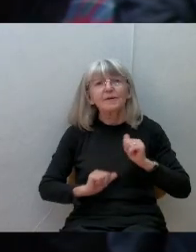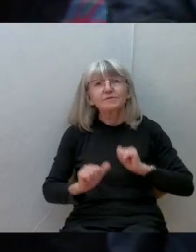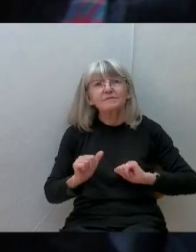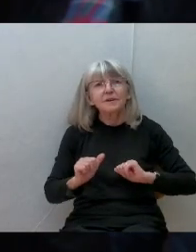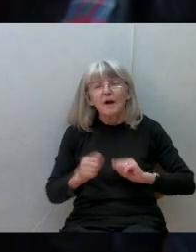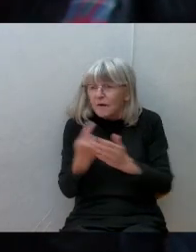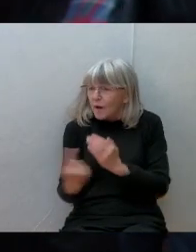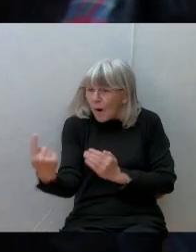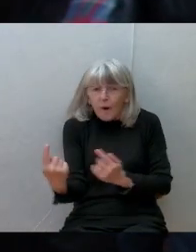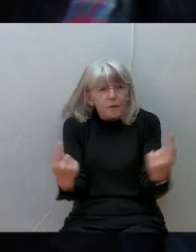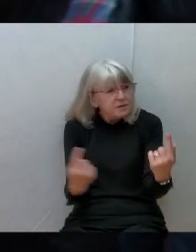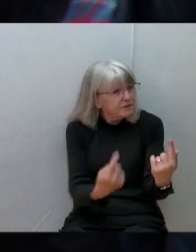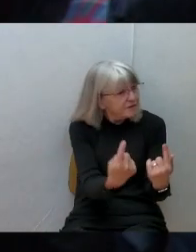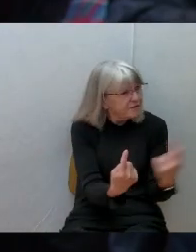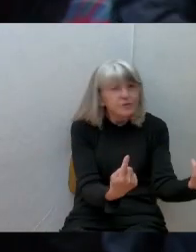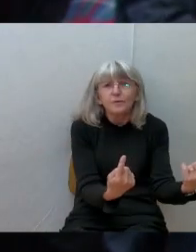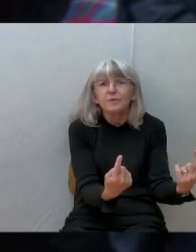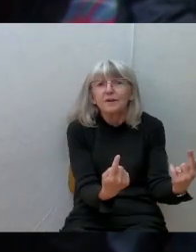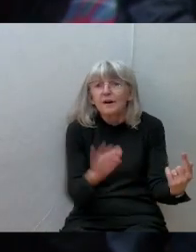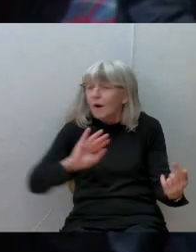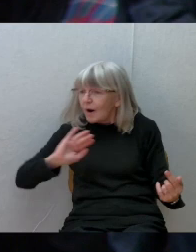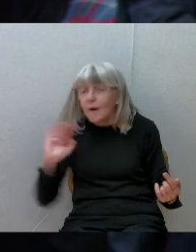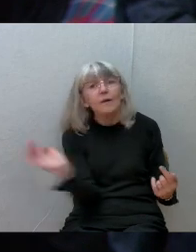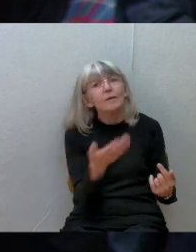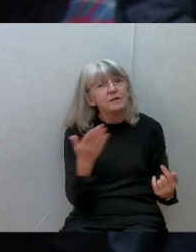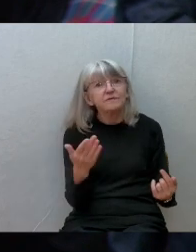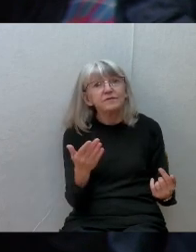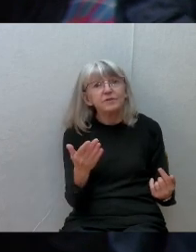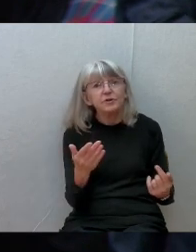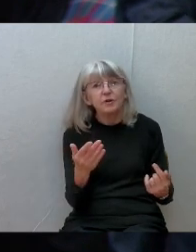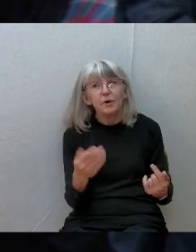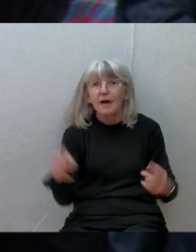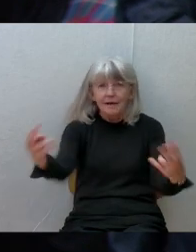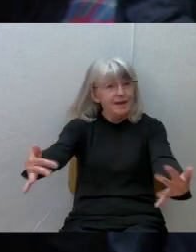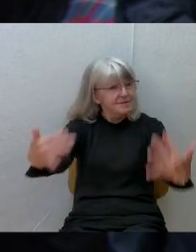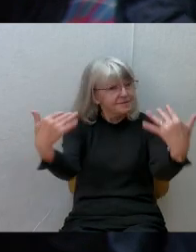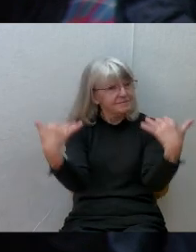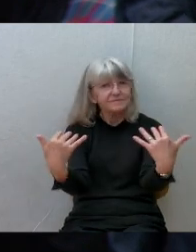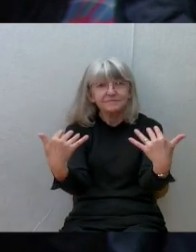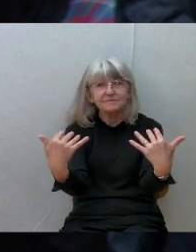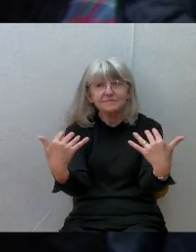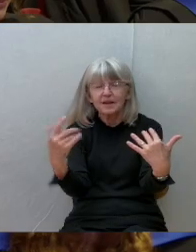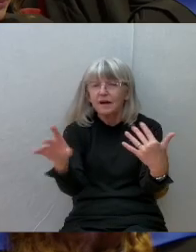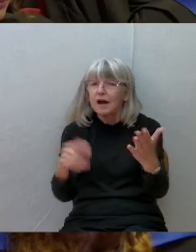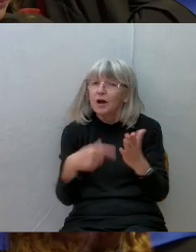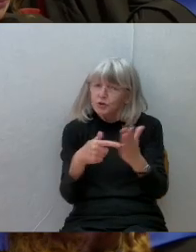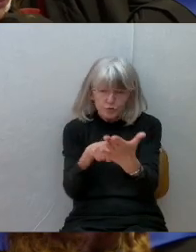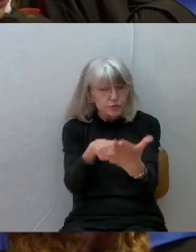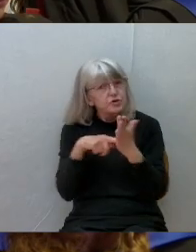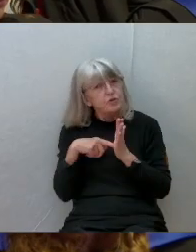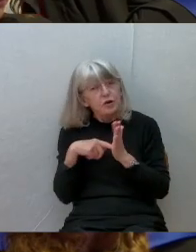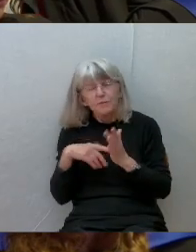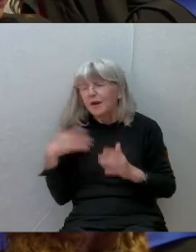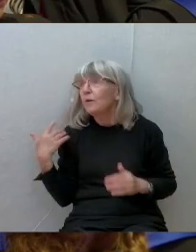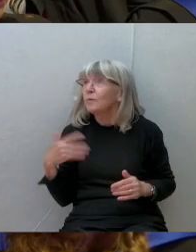every one of you, each and every one of you seated here in front of me today. You've shown amazing resilience,